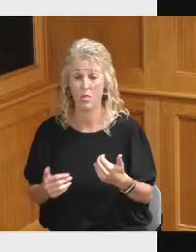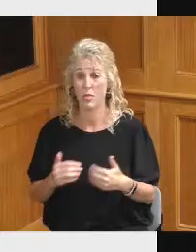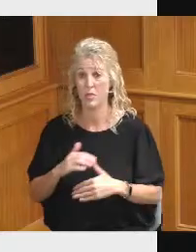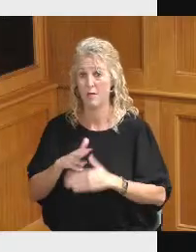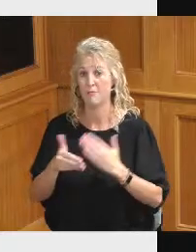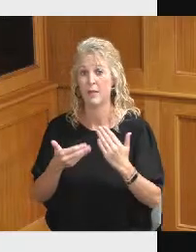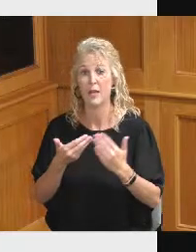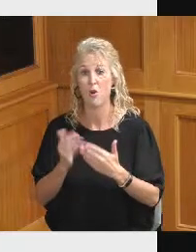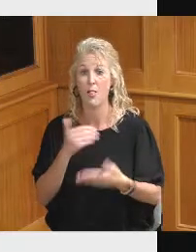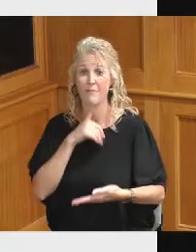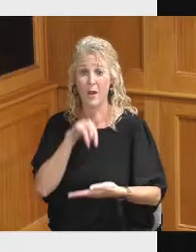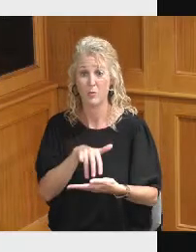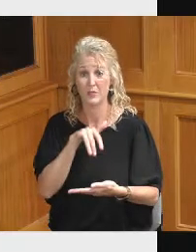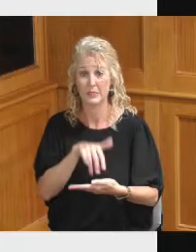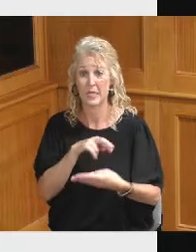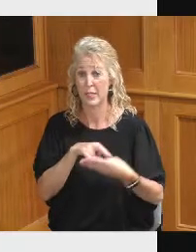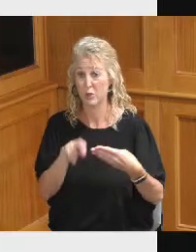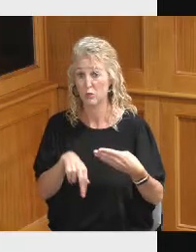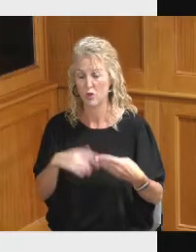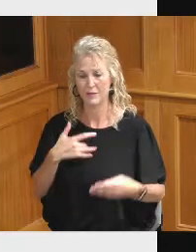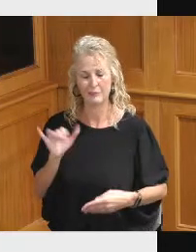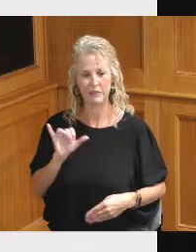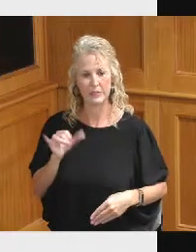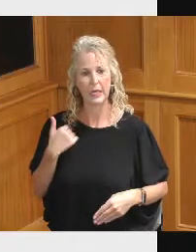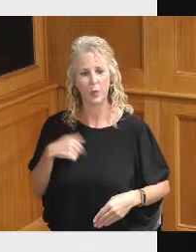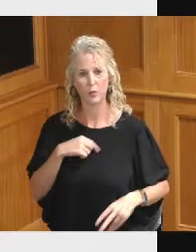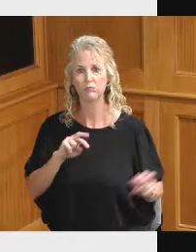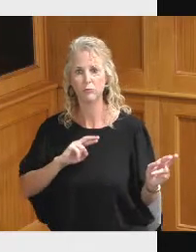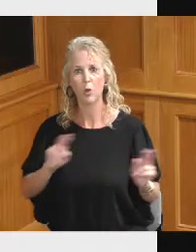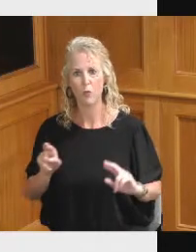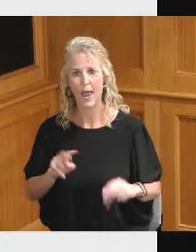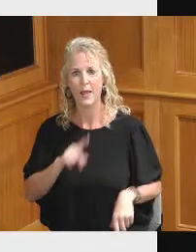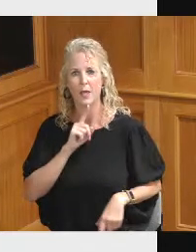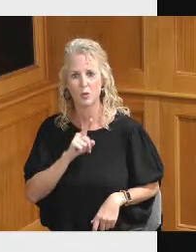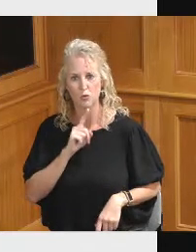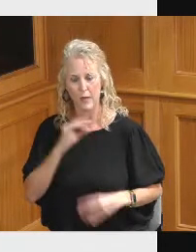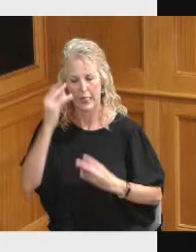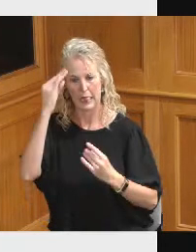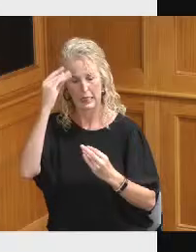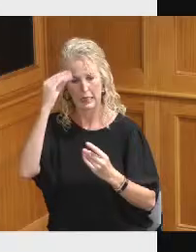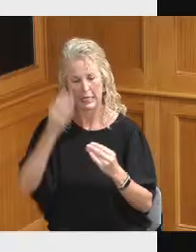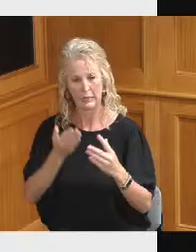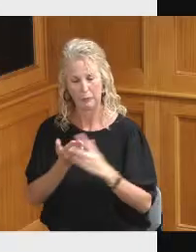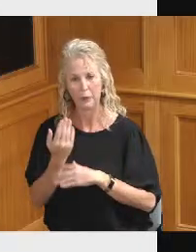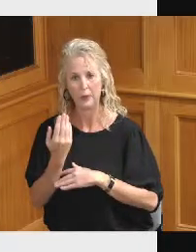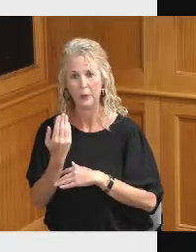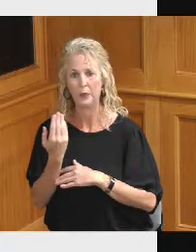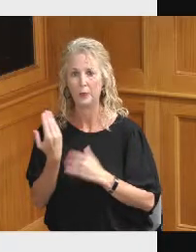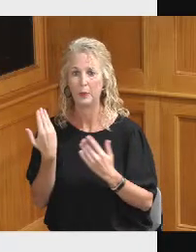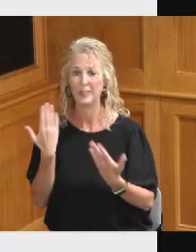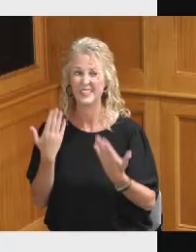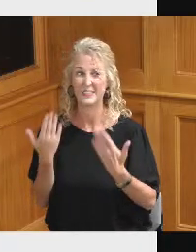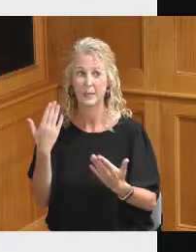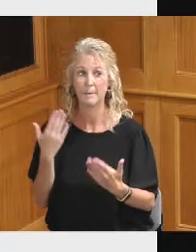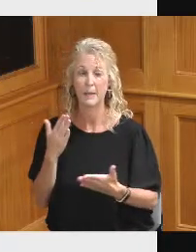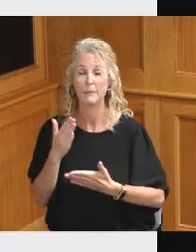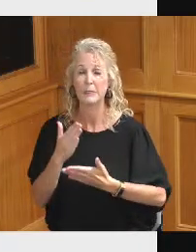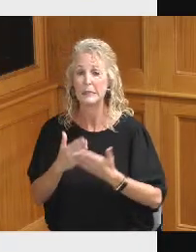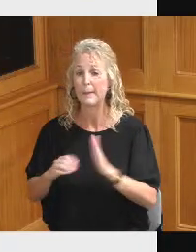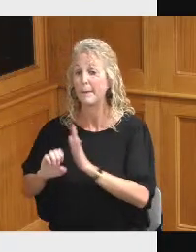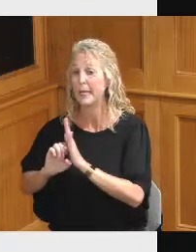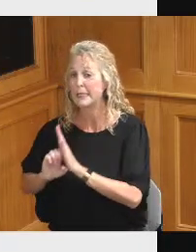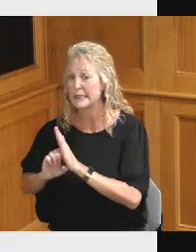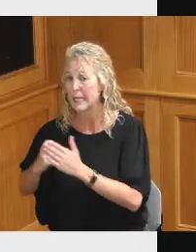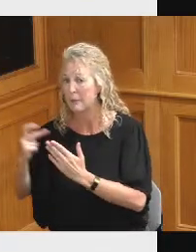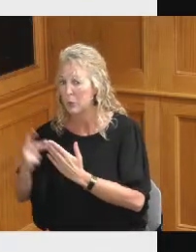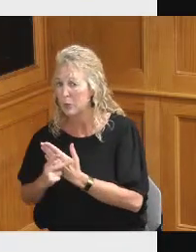surface charge study, we're in a good place to spin up, and I think we're talking about doing it initially with some pilots,